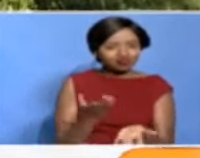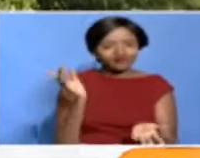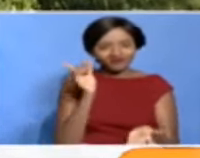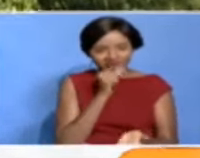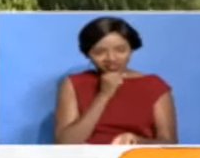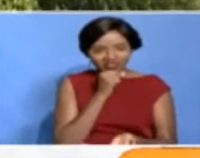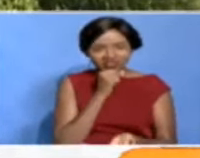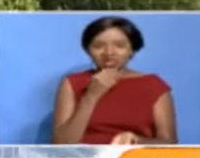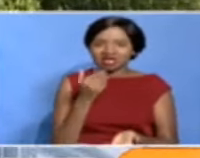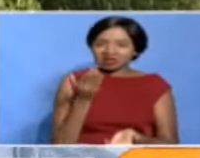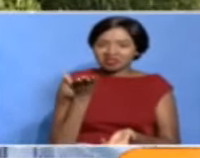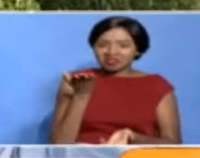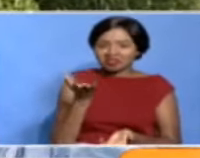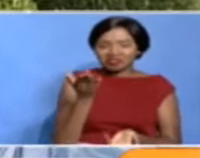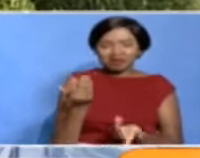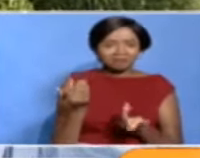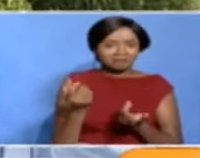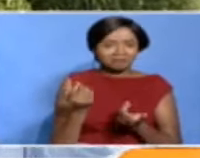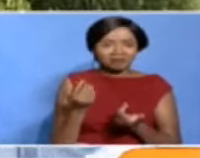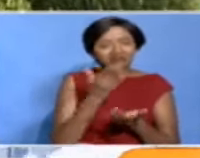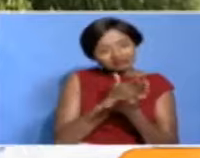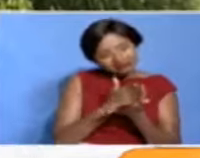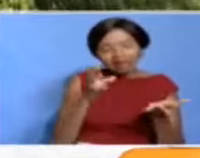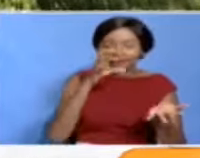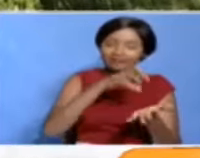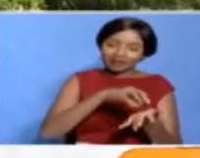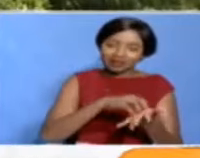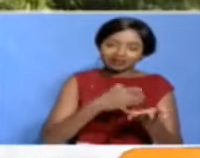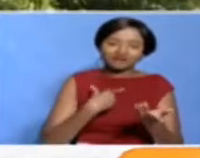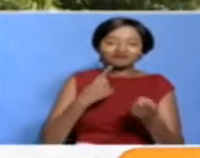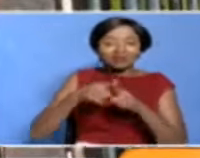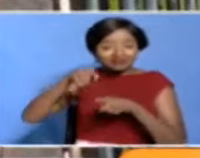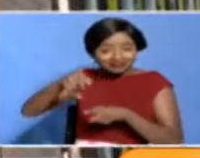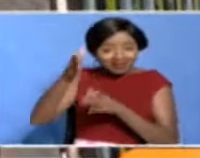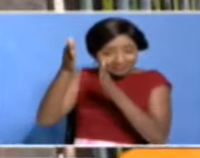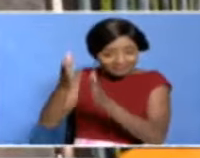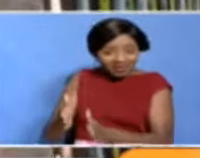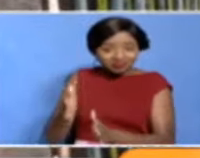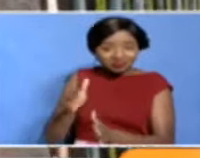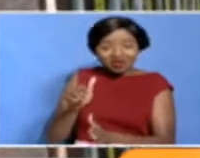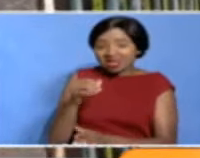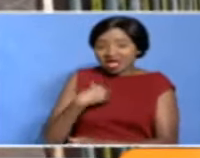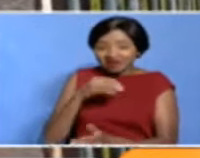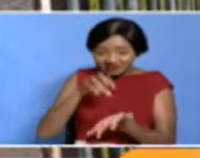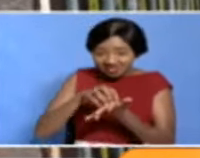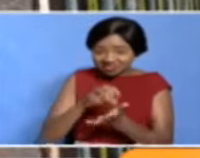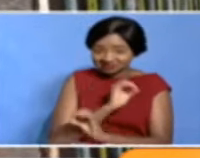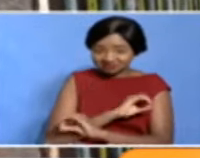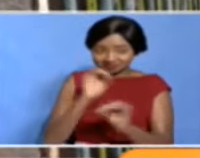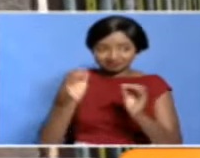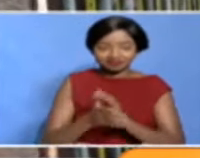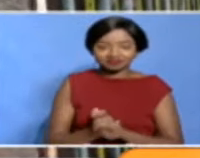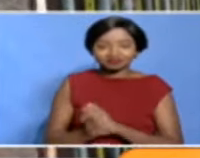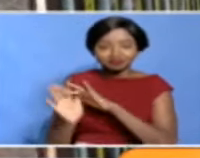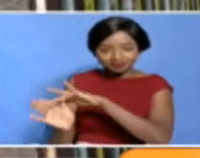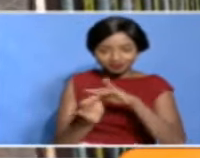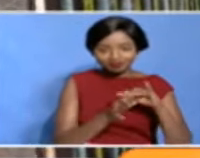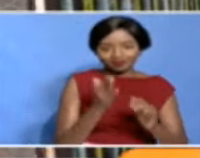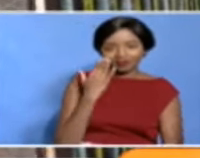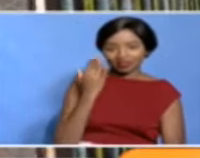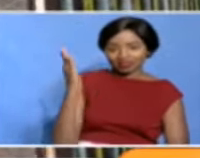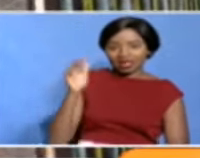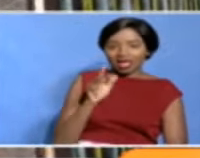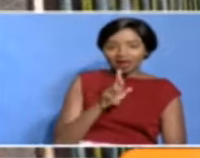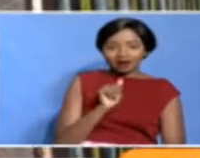Hawa kuna wengine wako na case. Yeye hakuwa na case. Although Ramadan Wario Bonaya is unwilling to speak